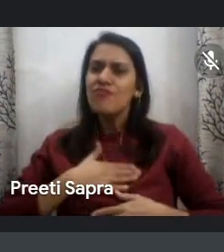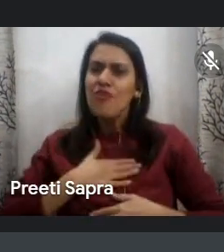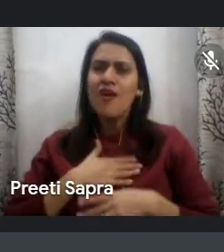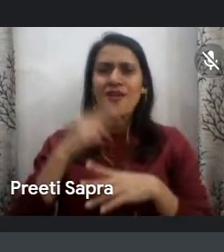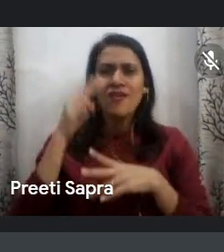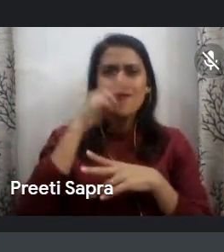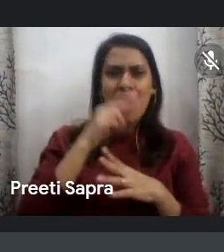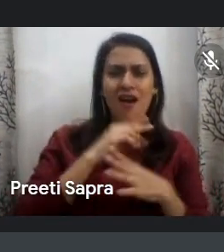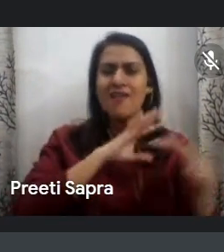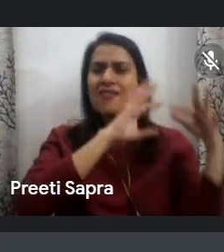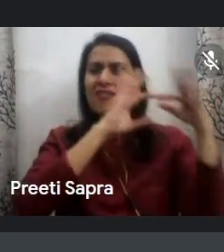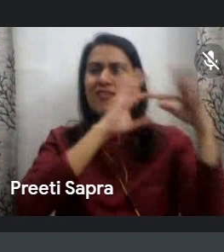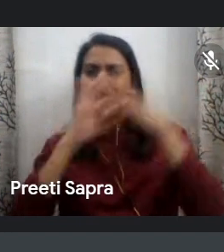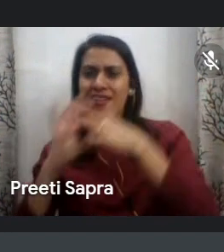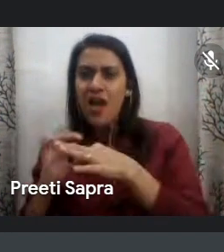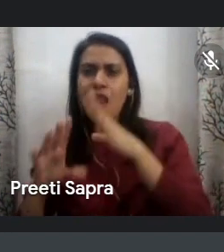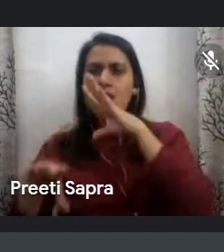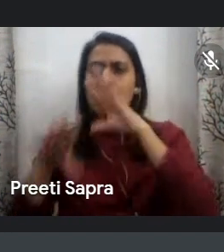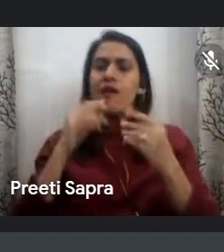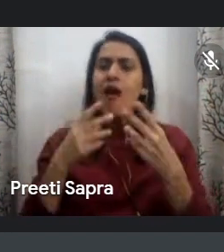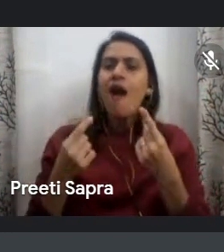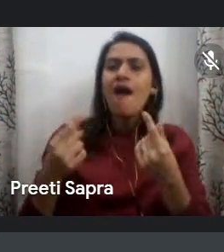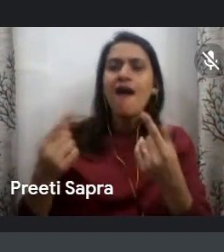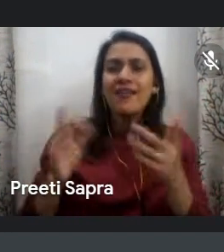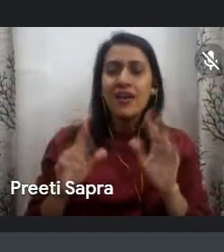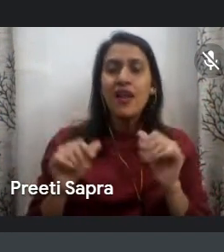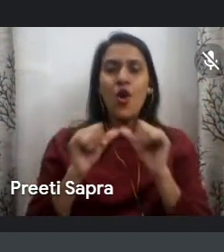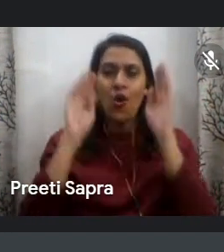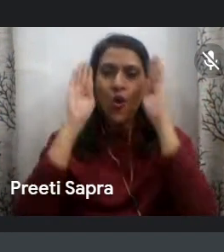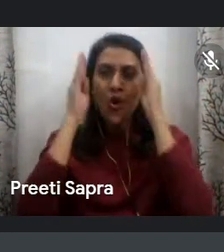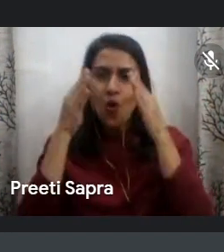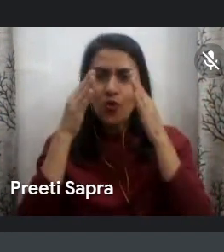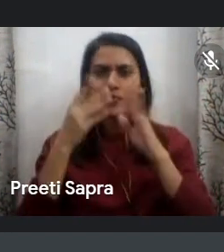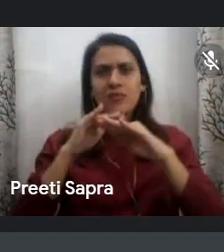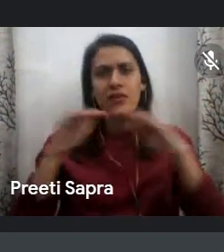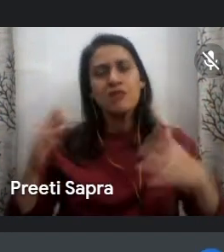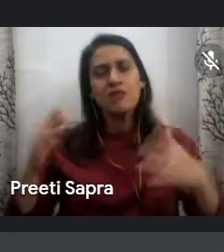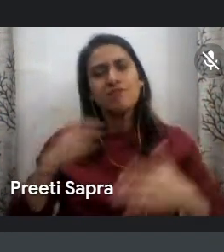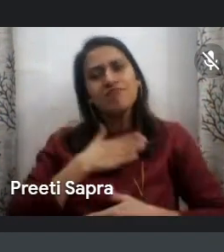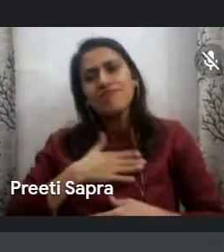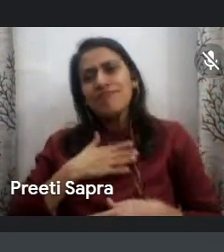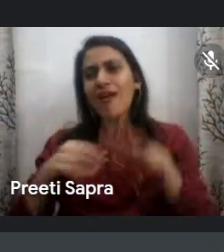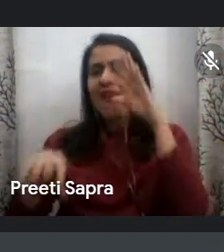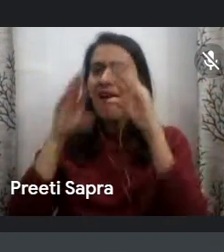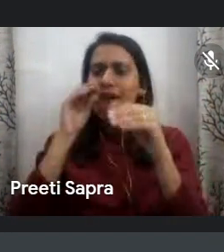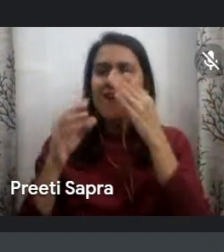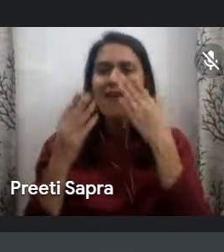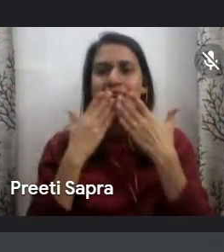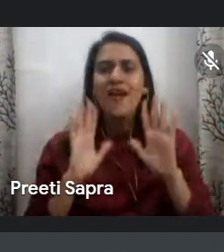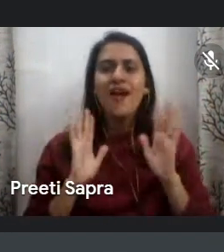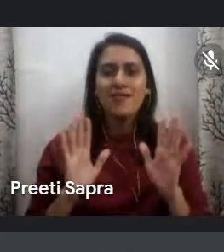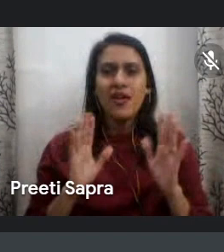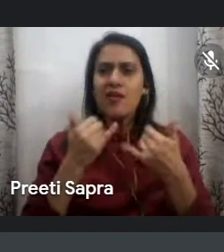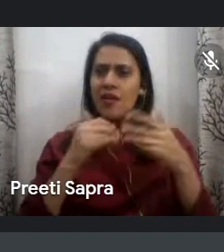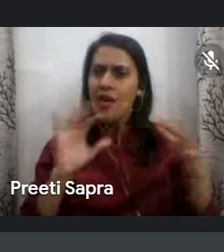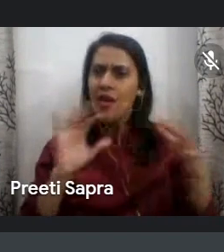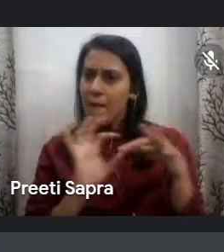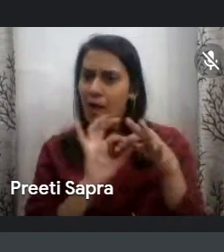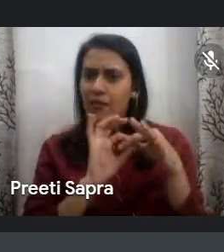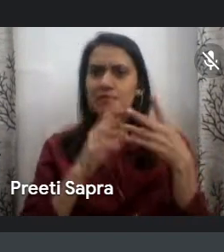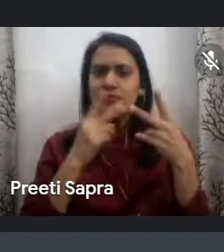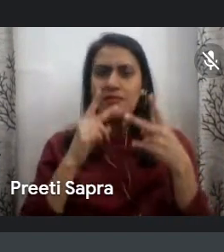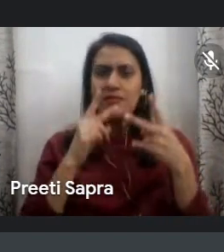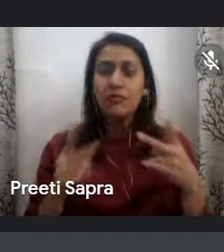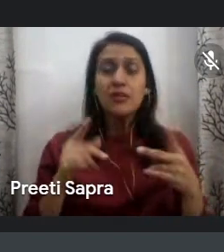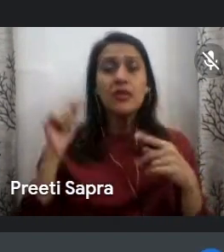vocational, making it more practical. And autistic kids enjoy that, especially with the fact when it comes to their sensory